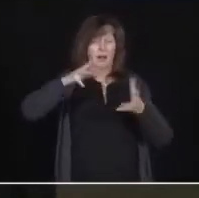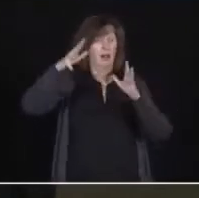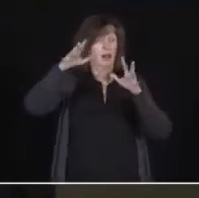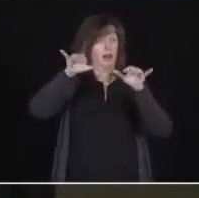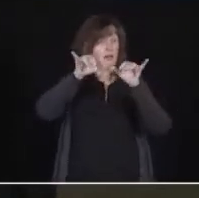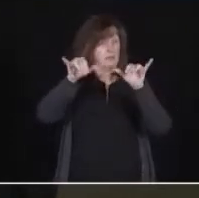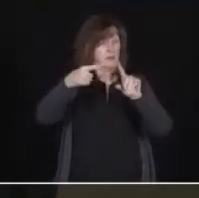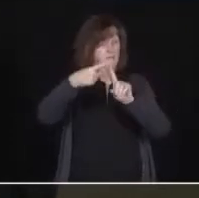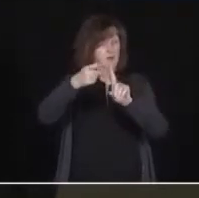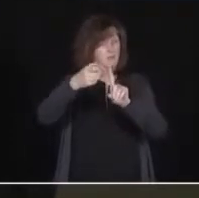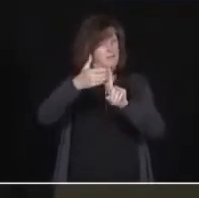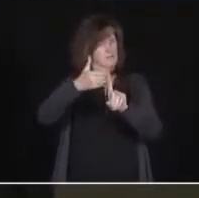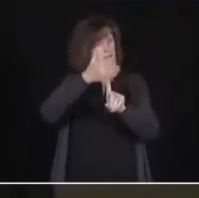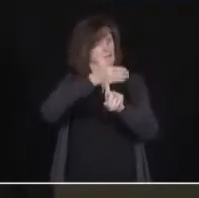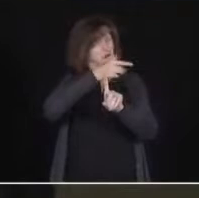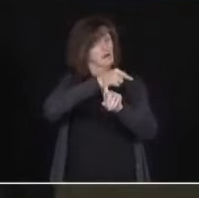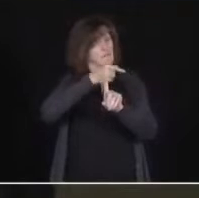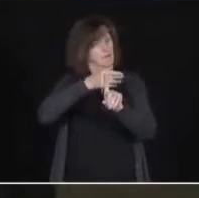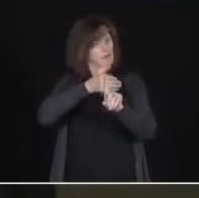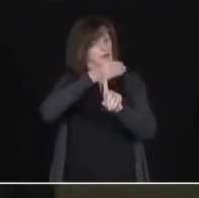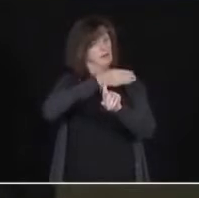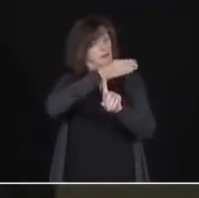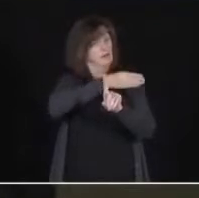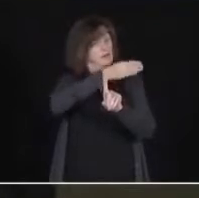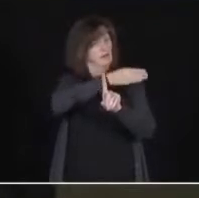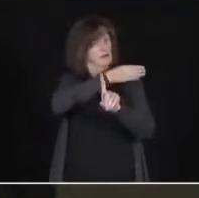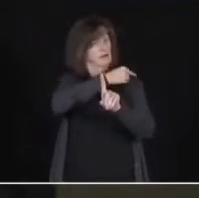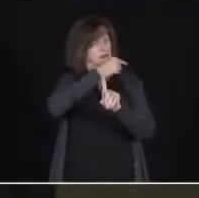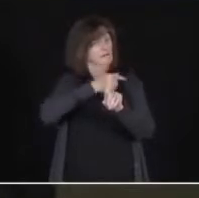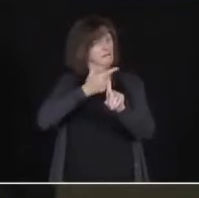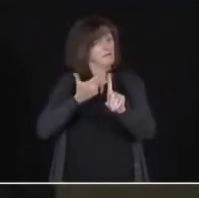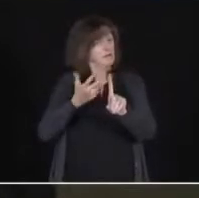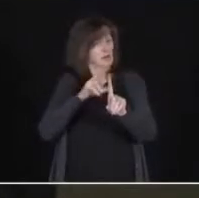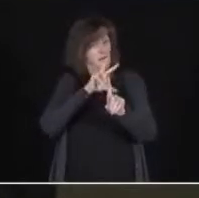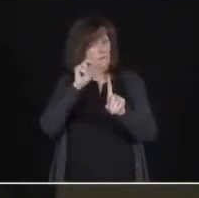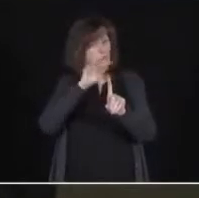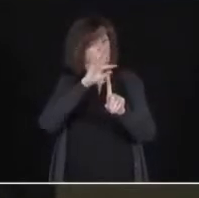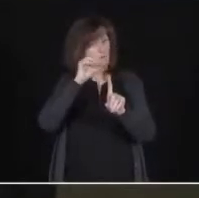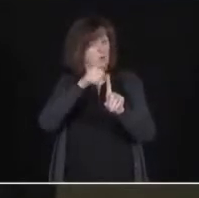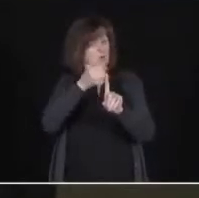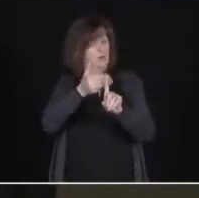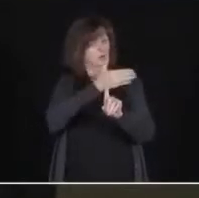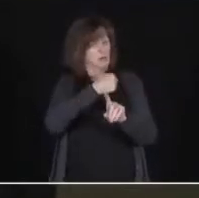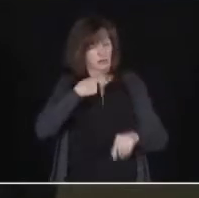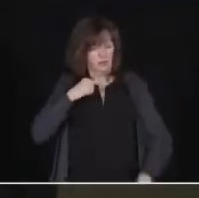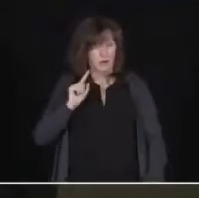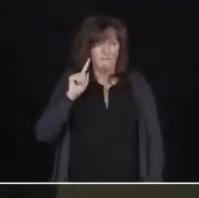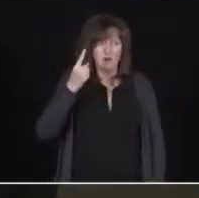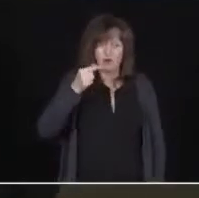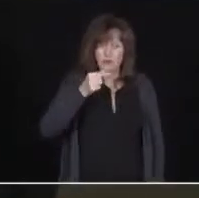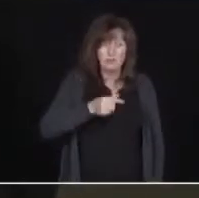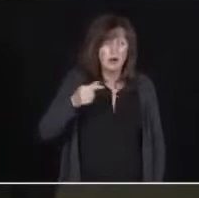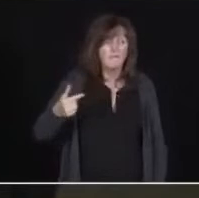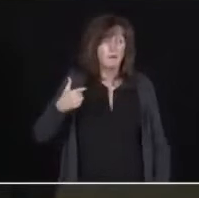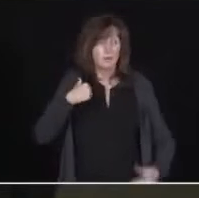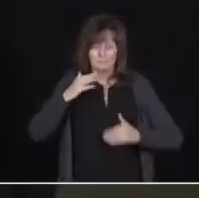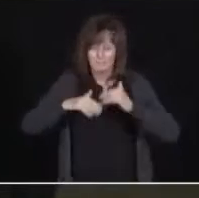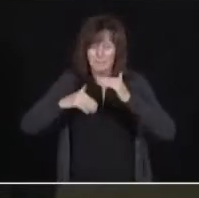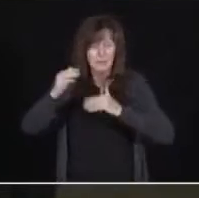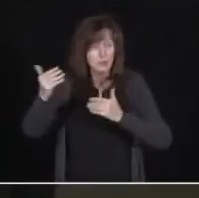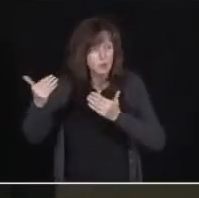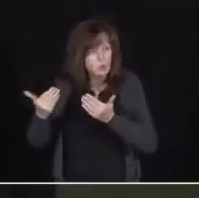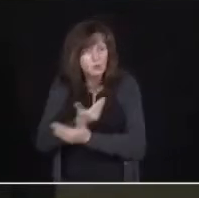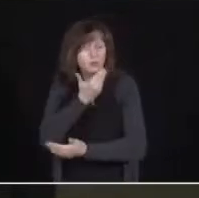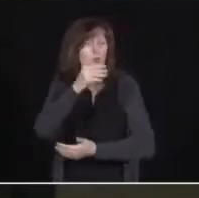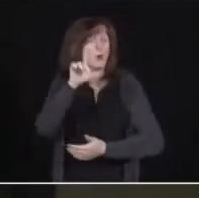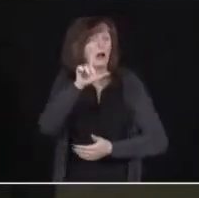government in 30, 40 years that are actually moving forward and building new long-term, rapid build long-term care